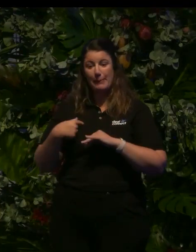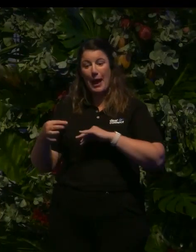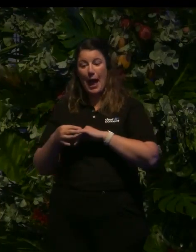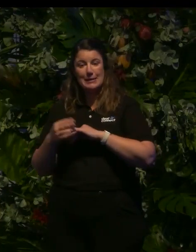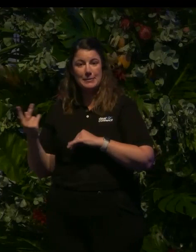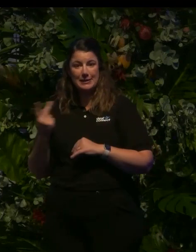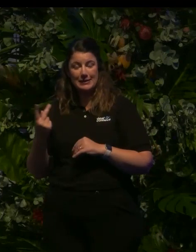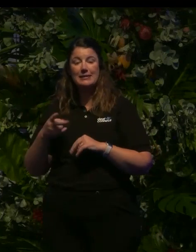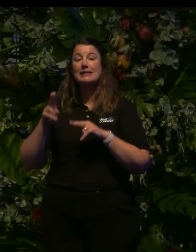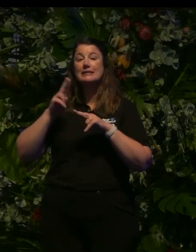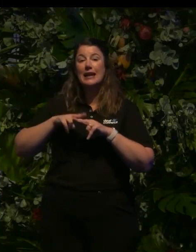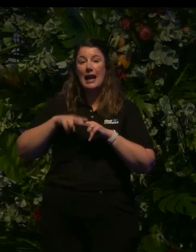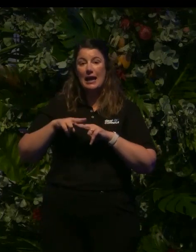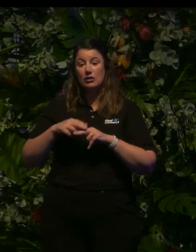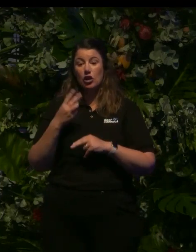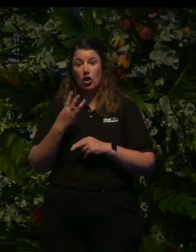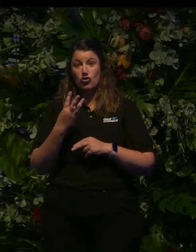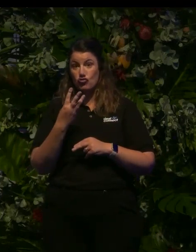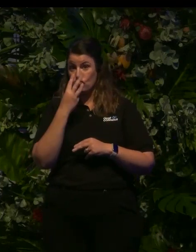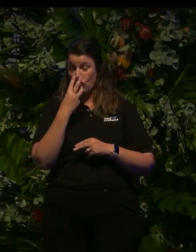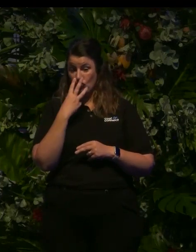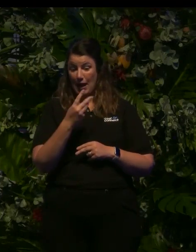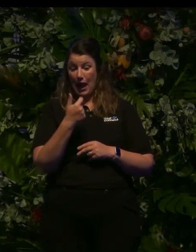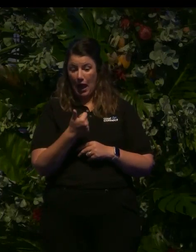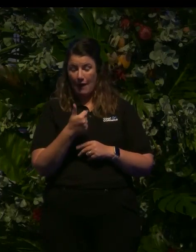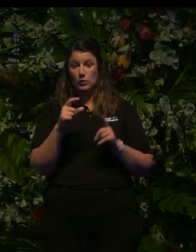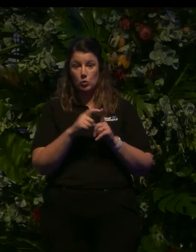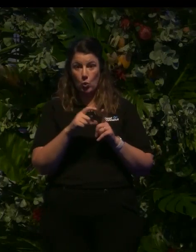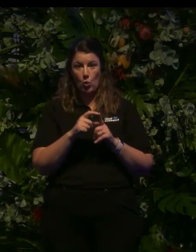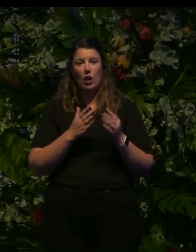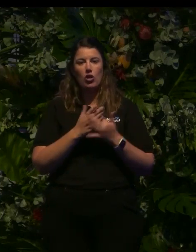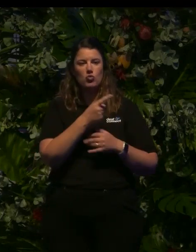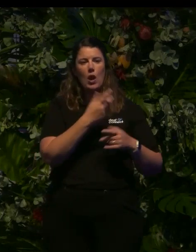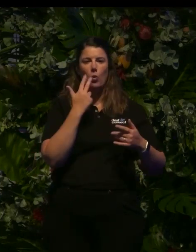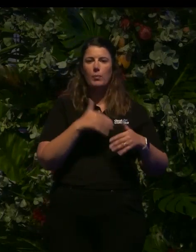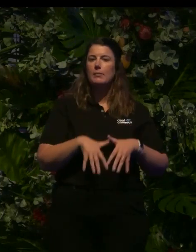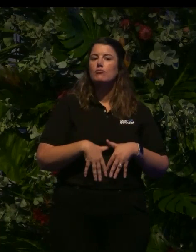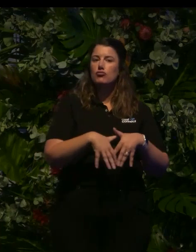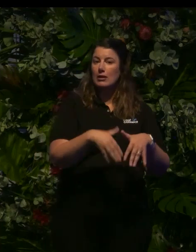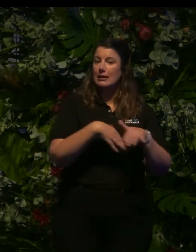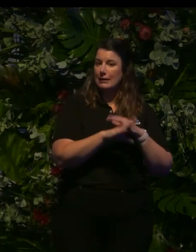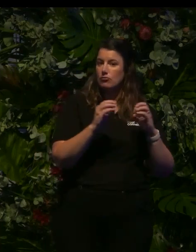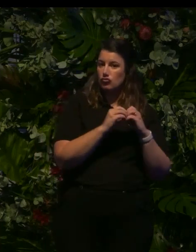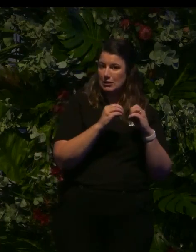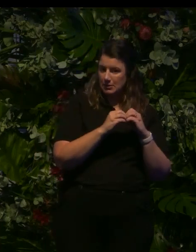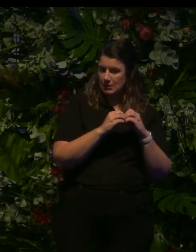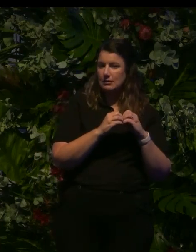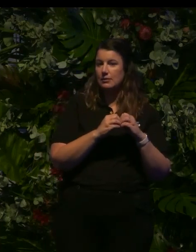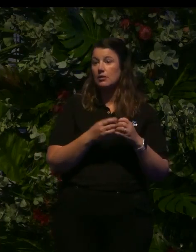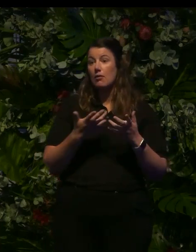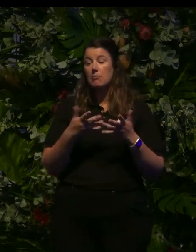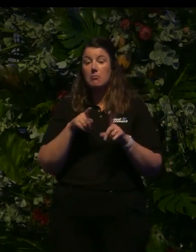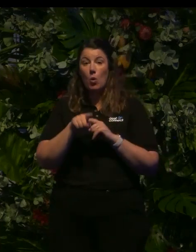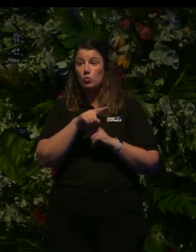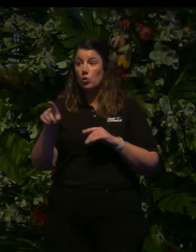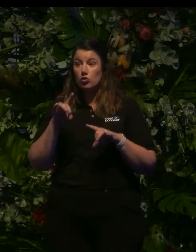husband. I'm a dad to a 3.5-year-old daughter via surrogacy in Brisbane. So unlike most